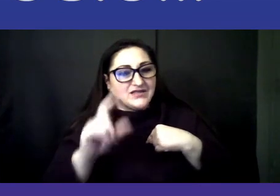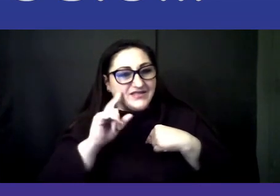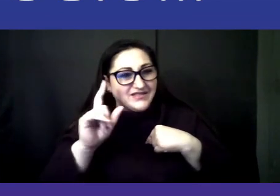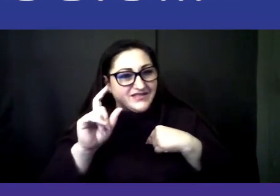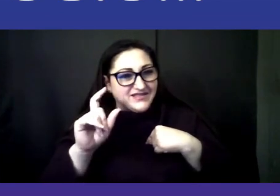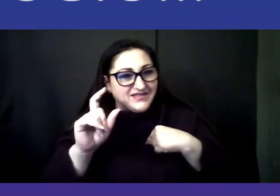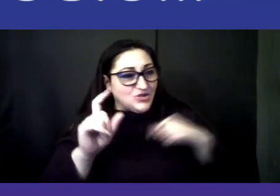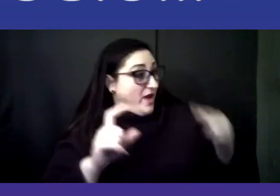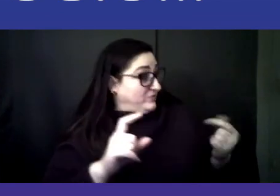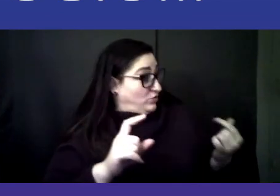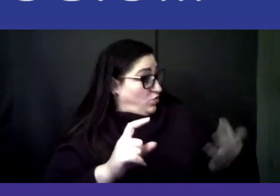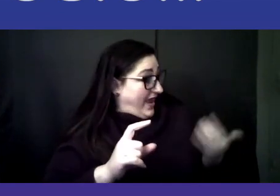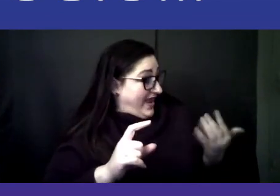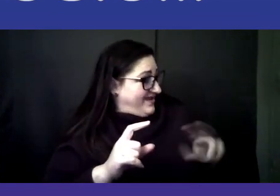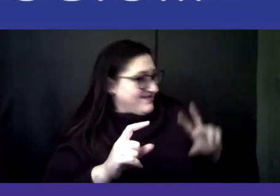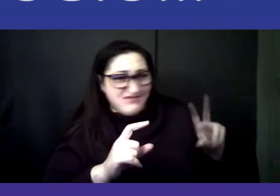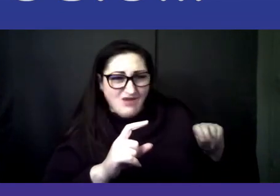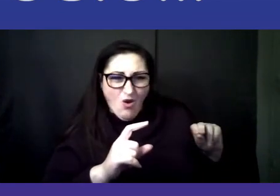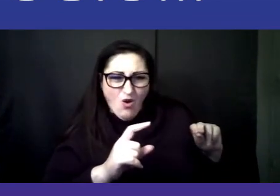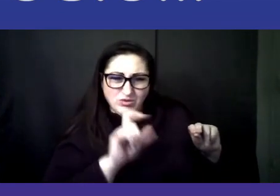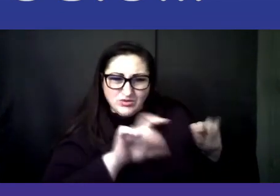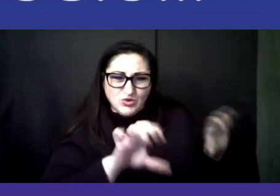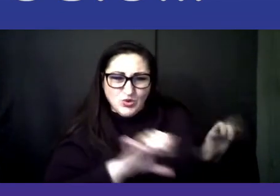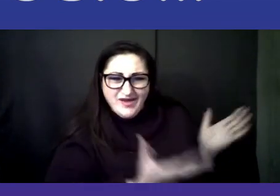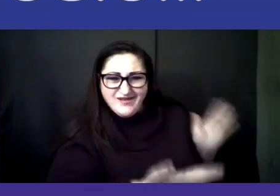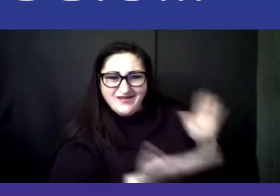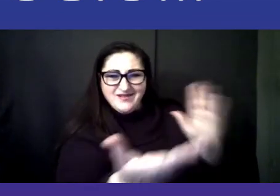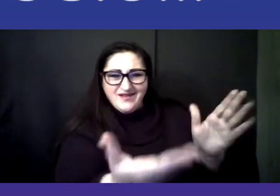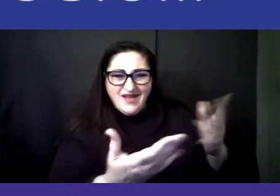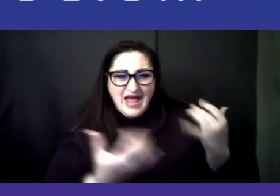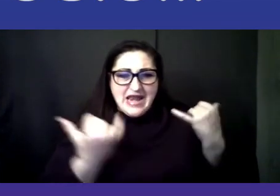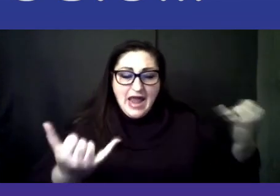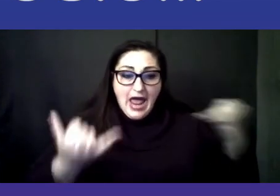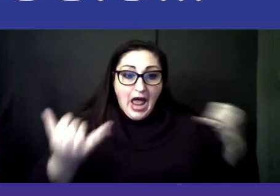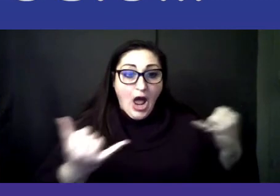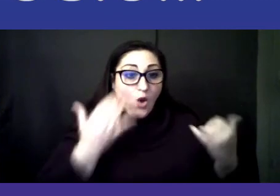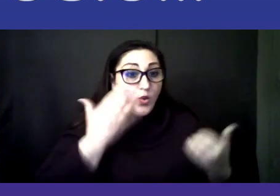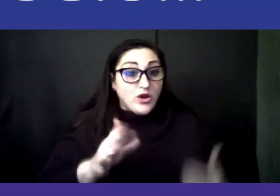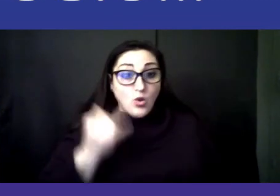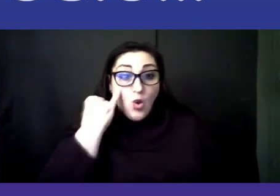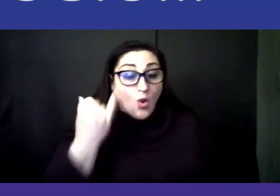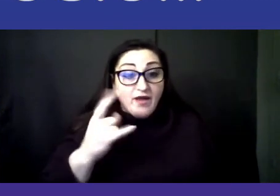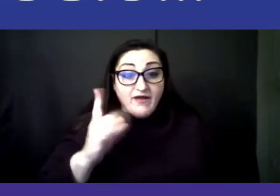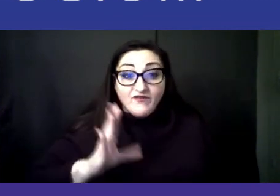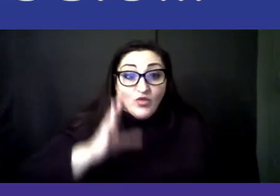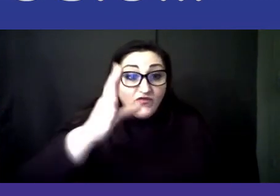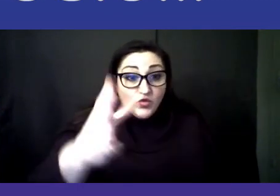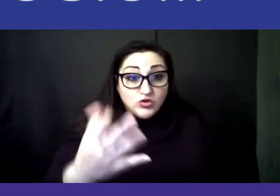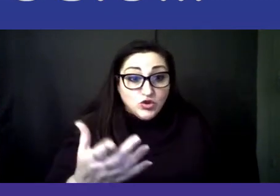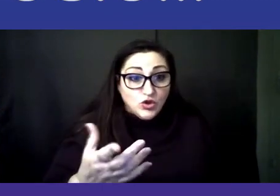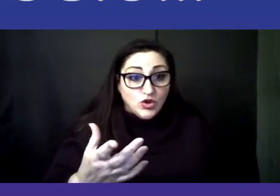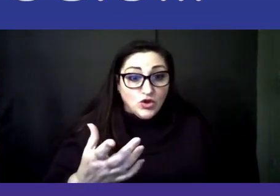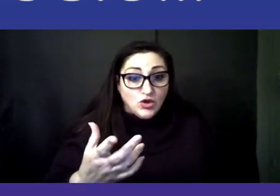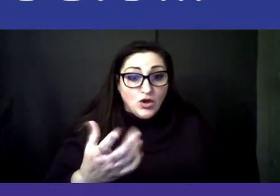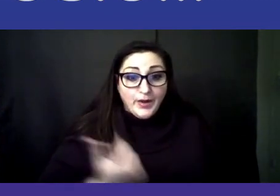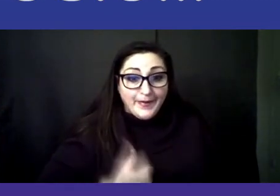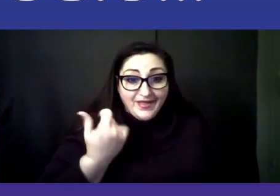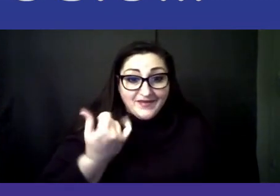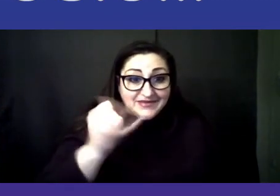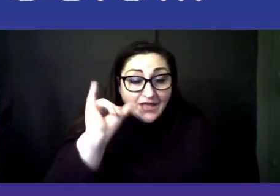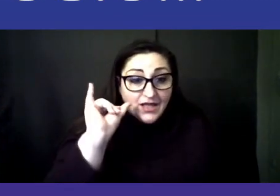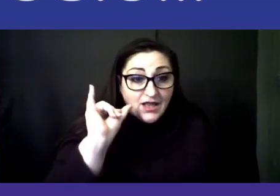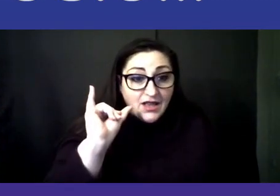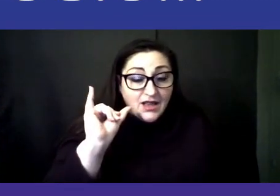now. Because we don't know like if you'll be around in the future, how soon